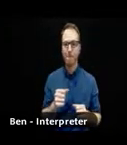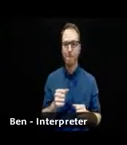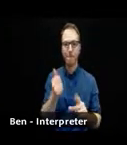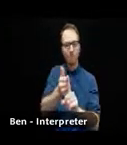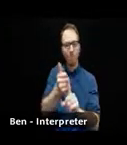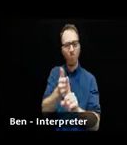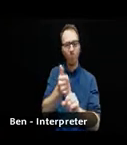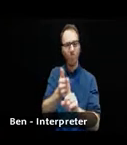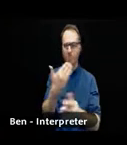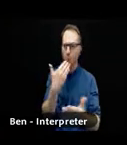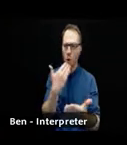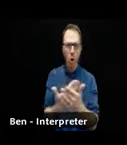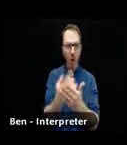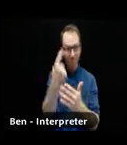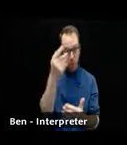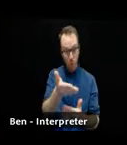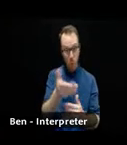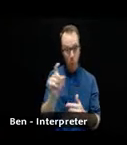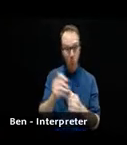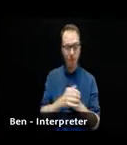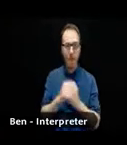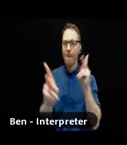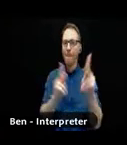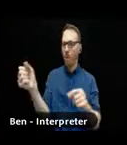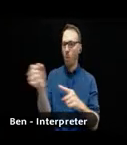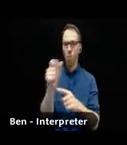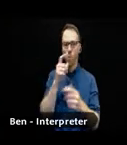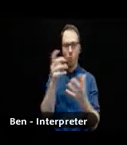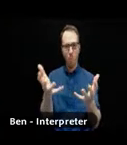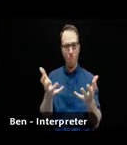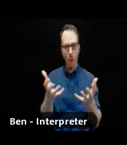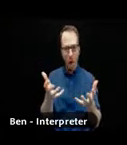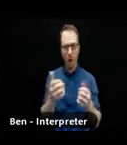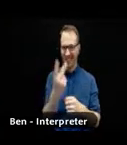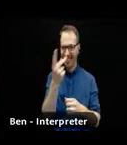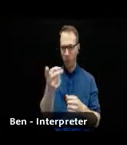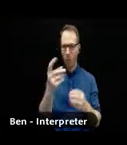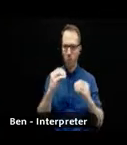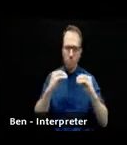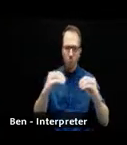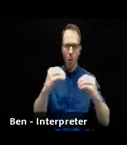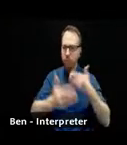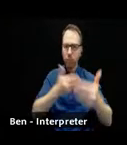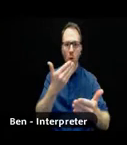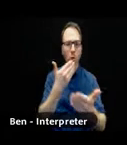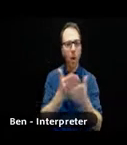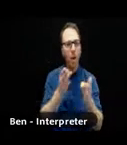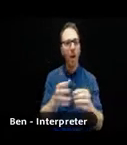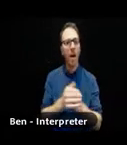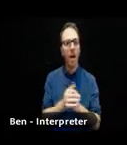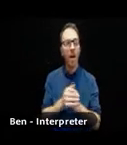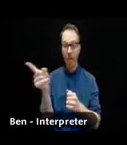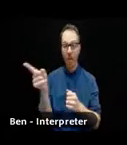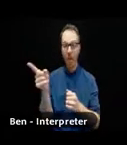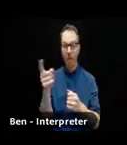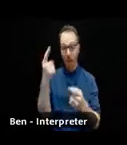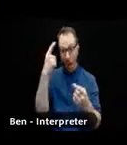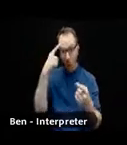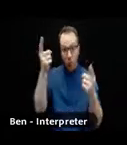are good for you? Are they people who want to see you move forward in a good way? Do they collude with